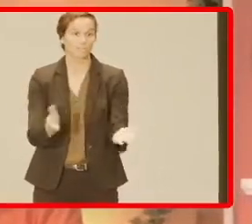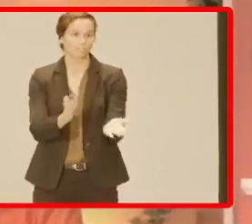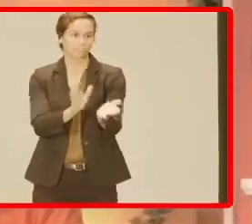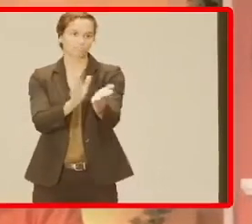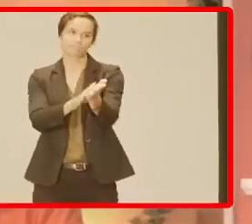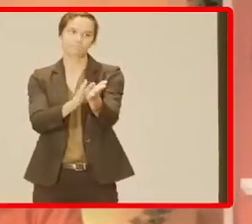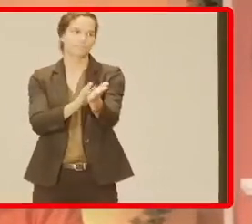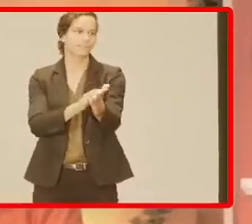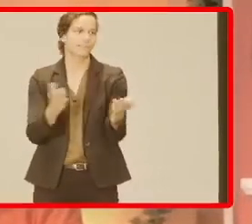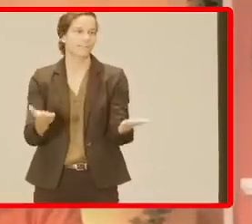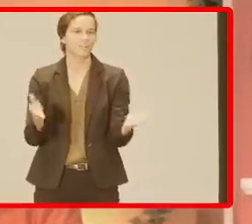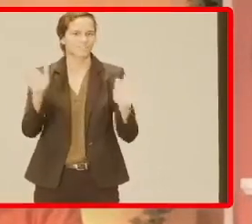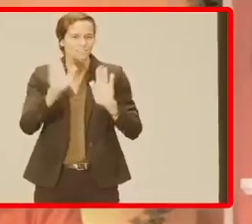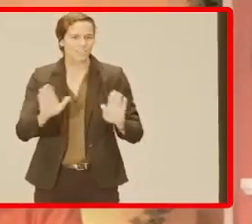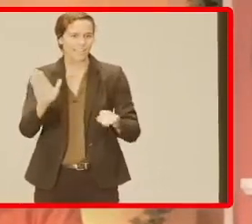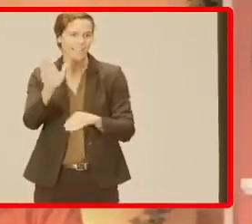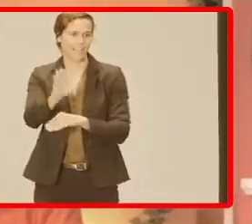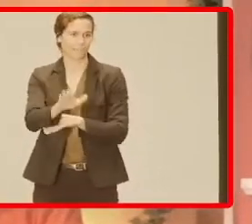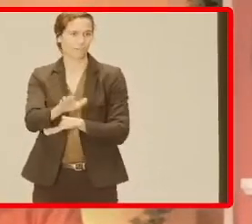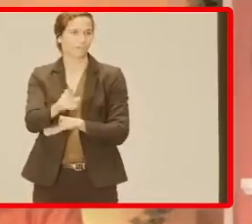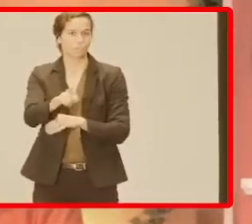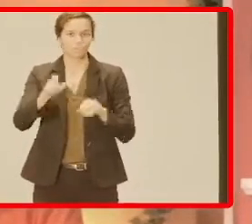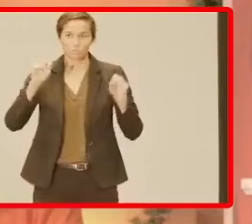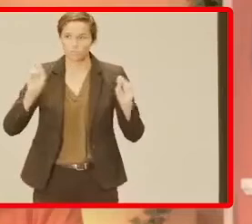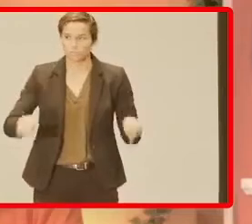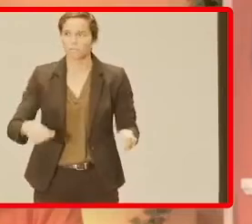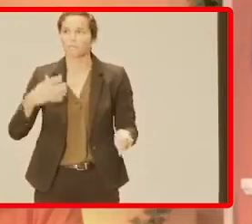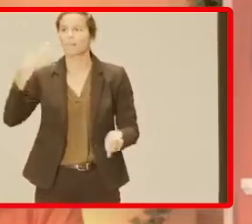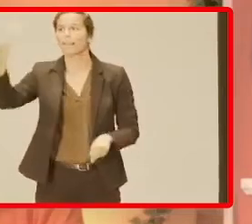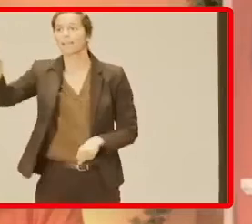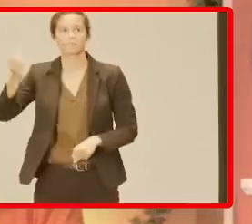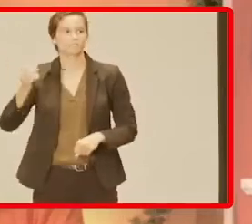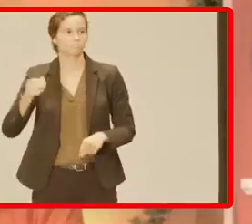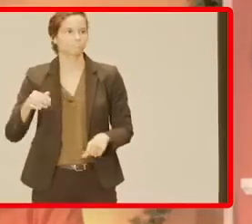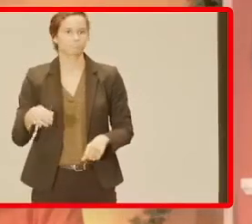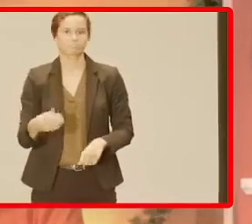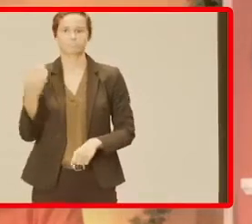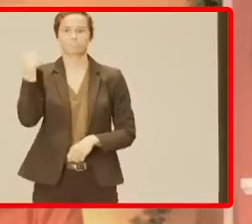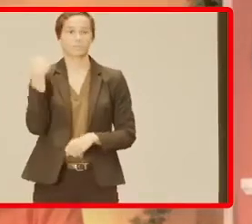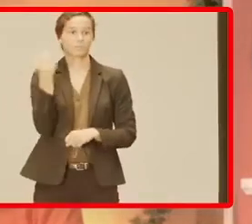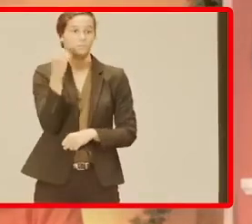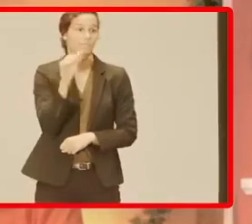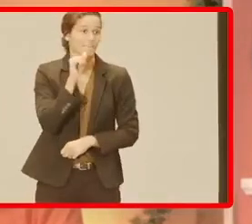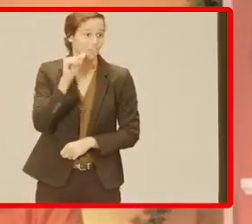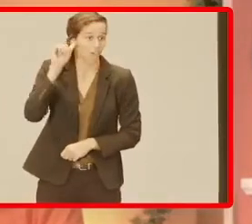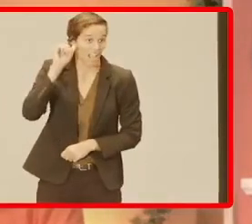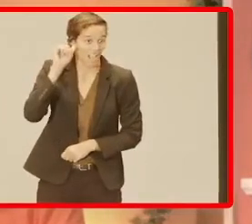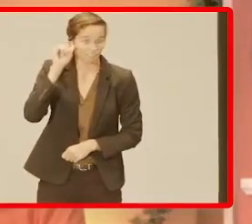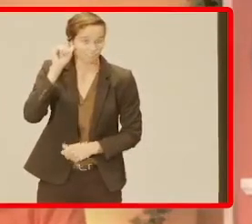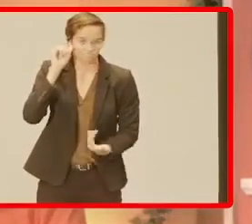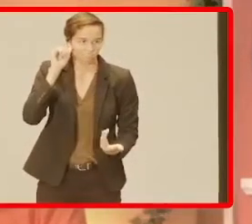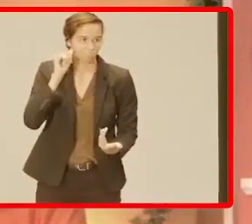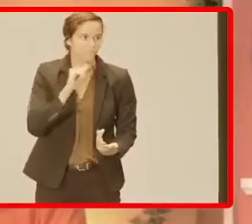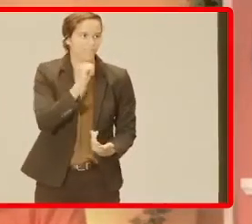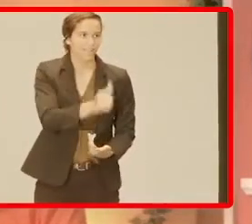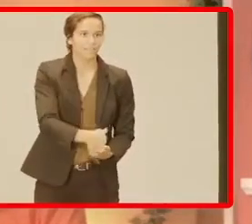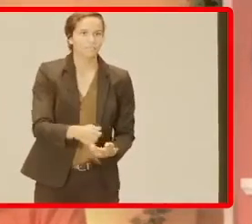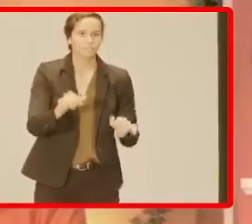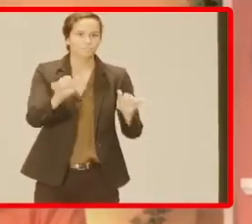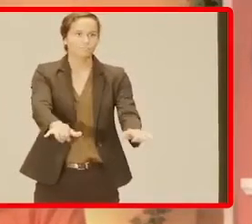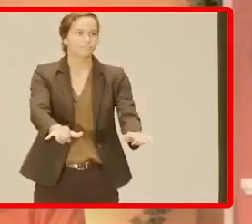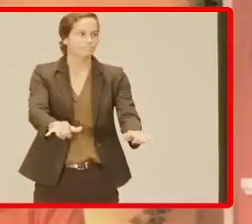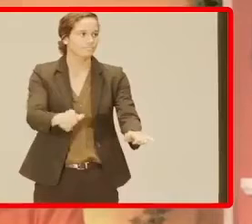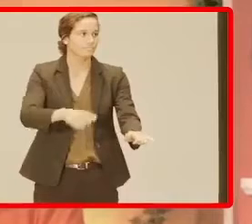afternoon. You could have left when everybody else left, but you didn't. You are here for